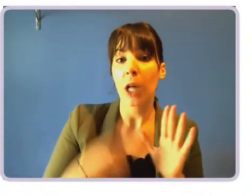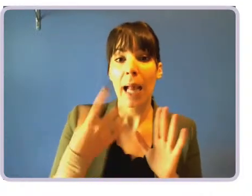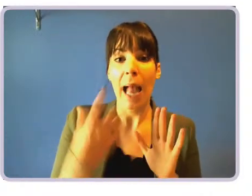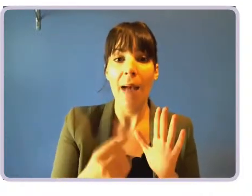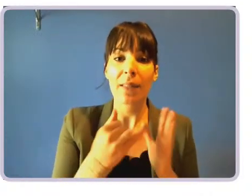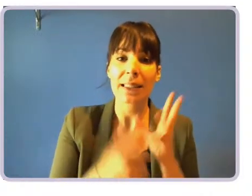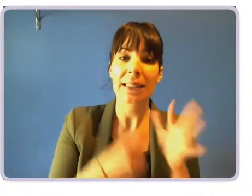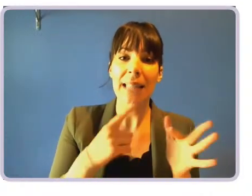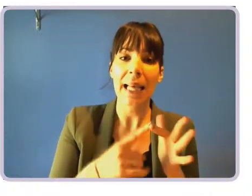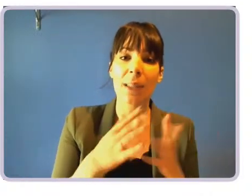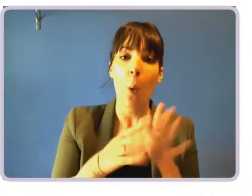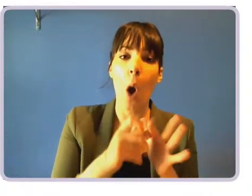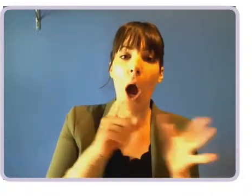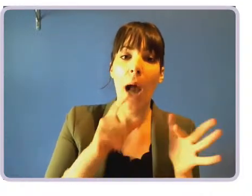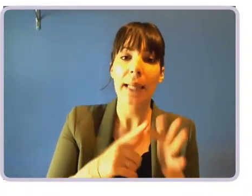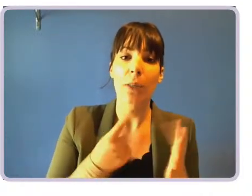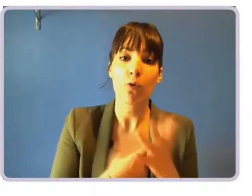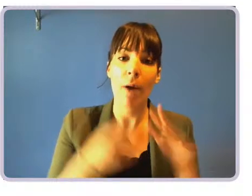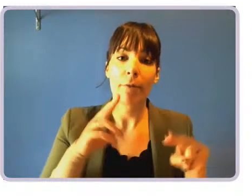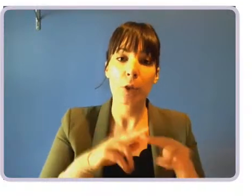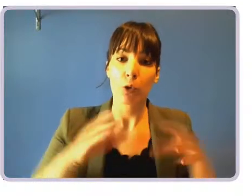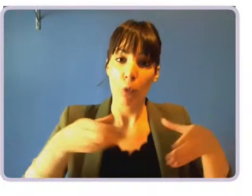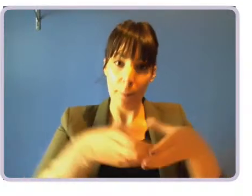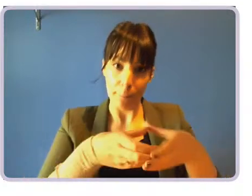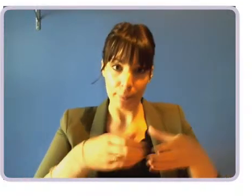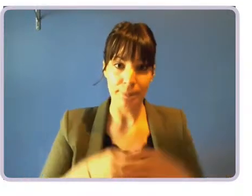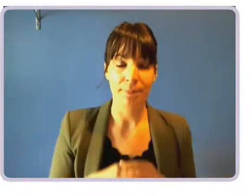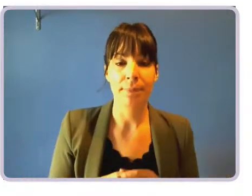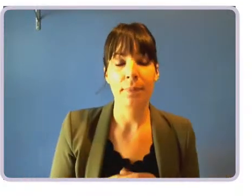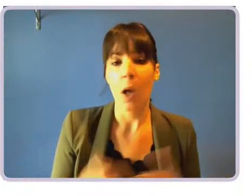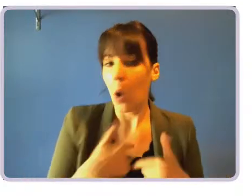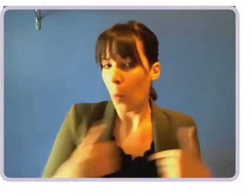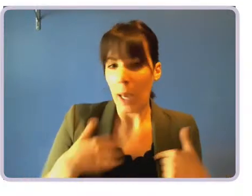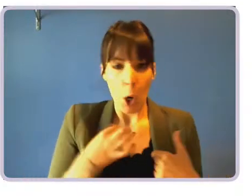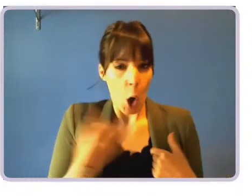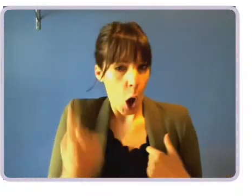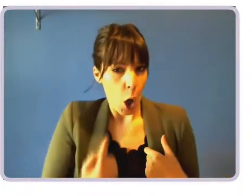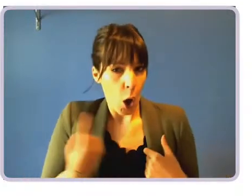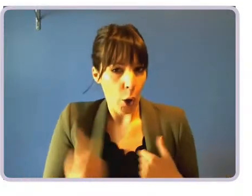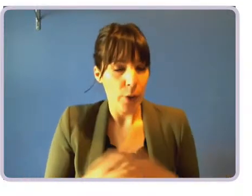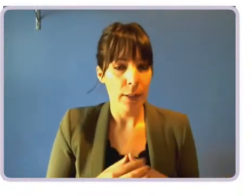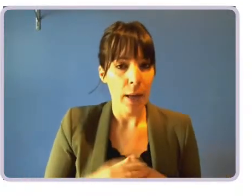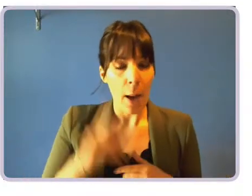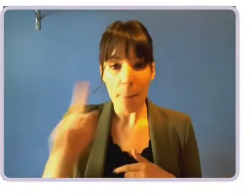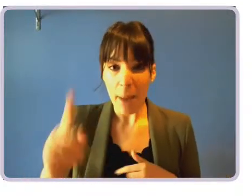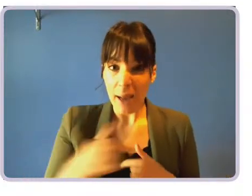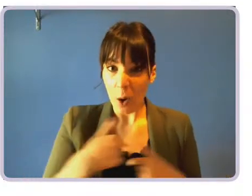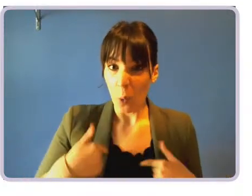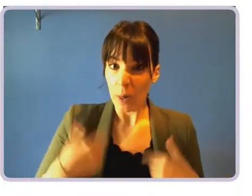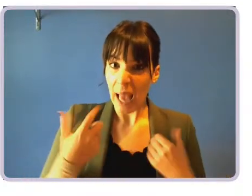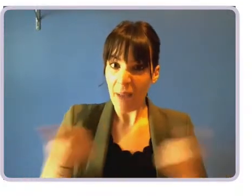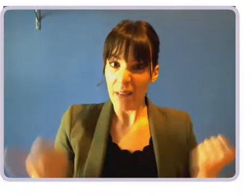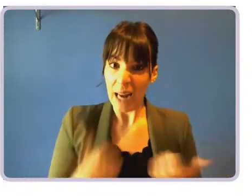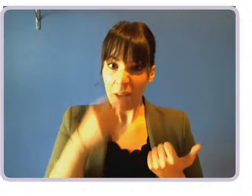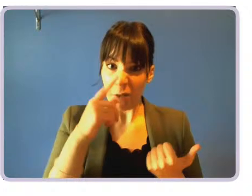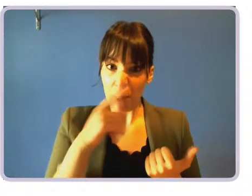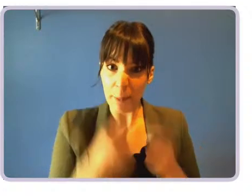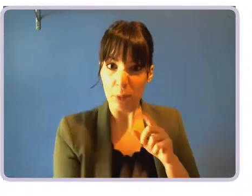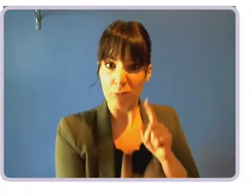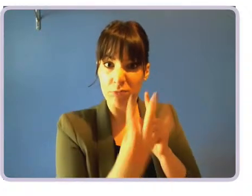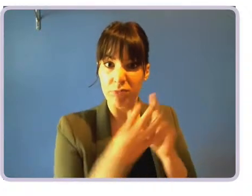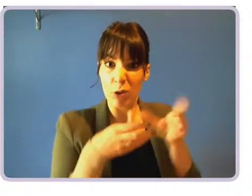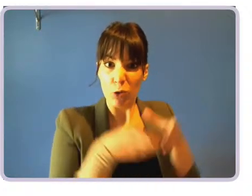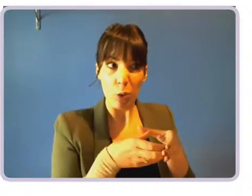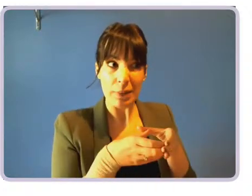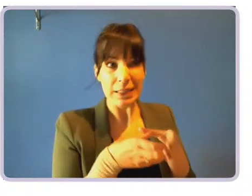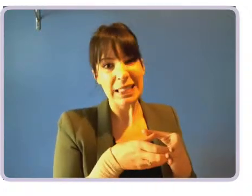We're not going it alone. But do we have everybody that we need in the group? Probably not, but it's a pretty good start, and